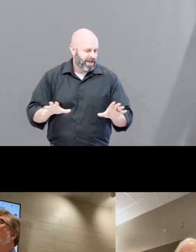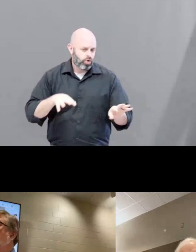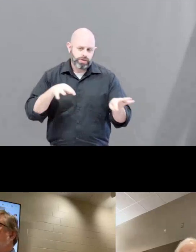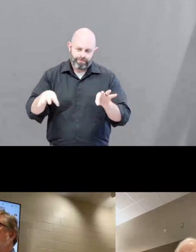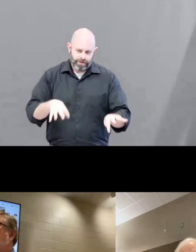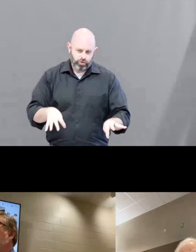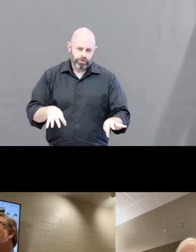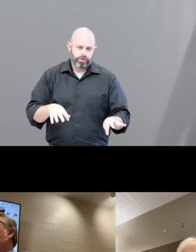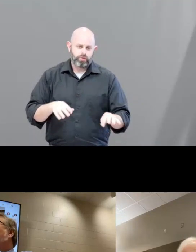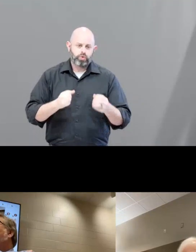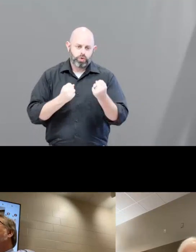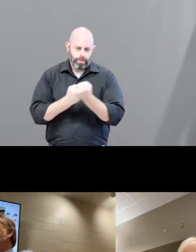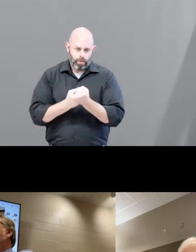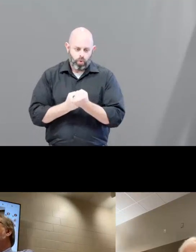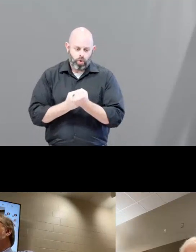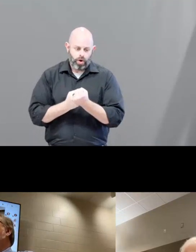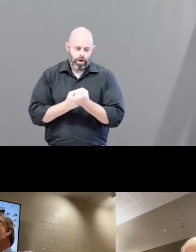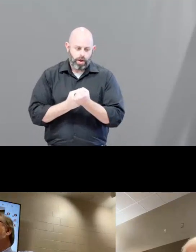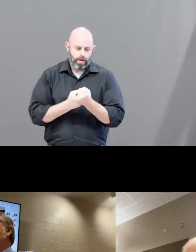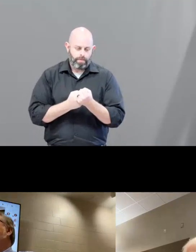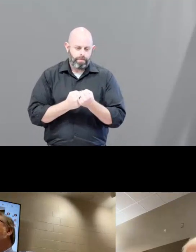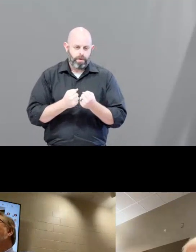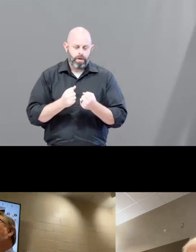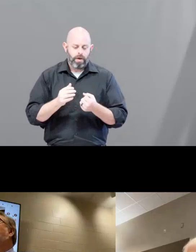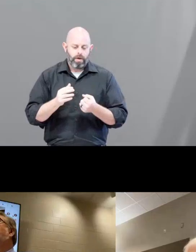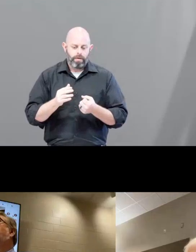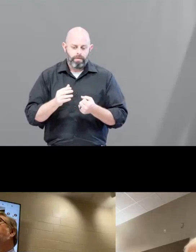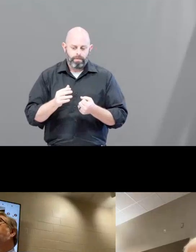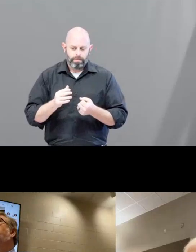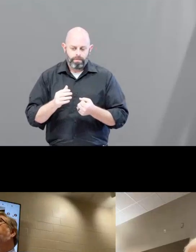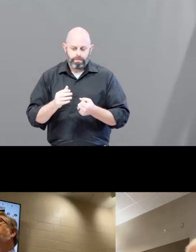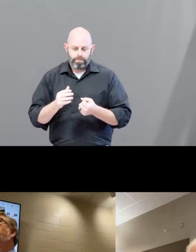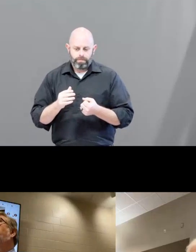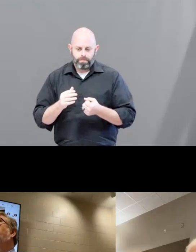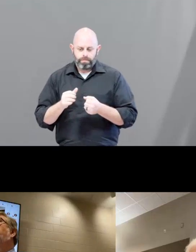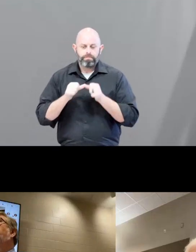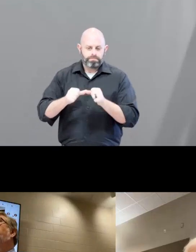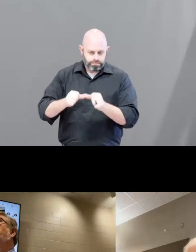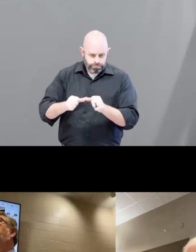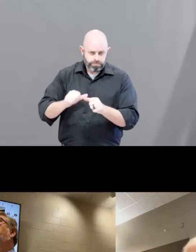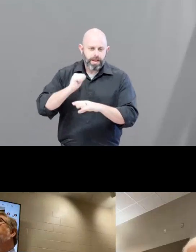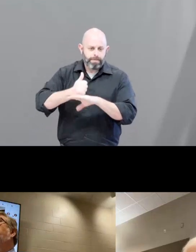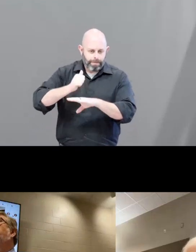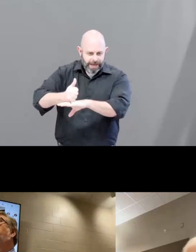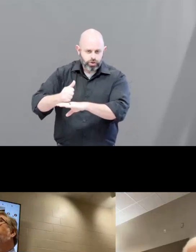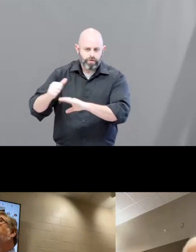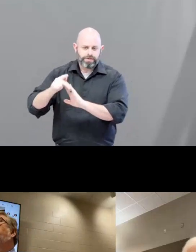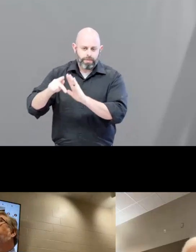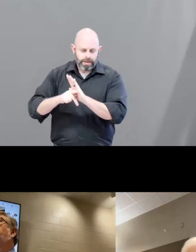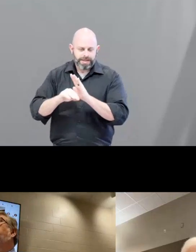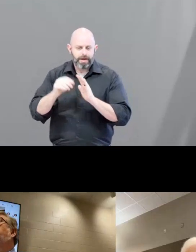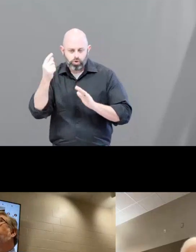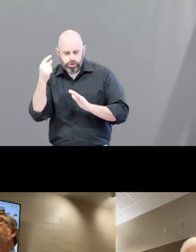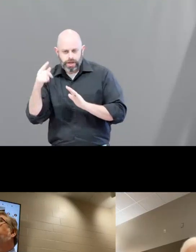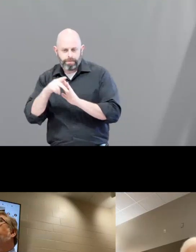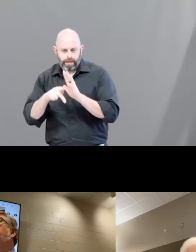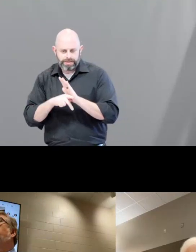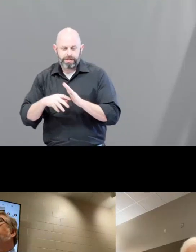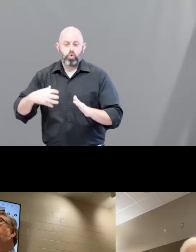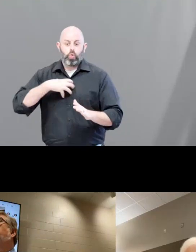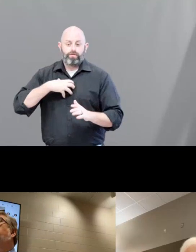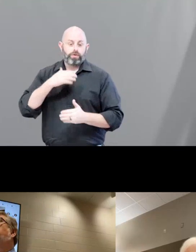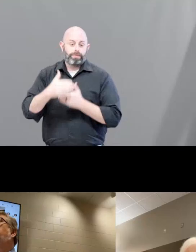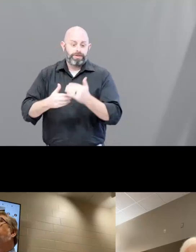to support any understanding and consistent implementation of the policy and the grievance